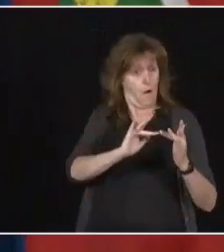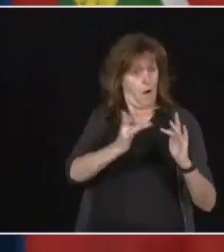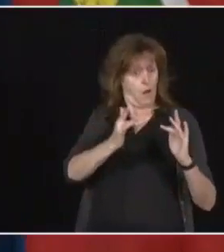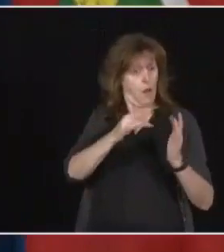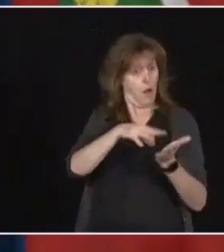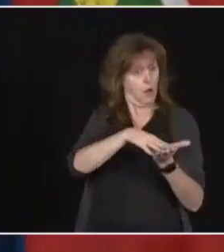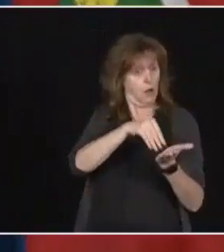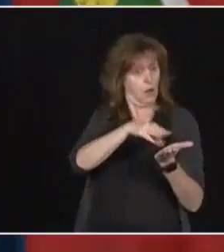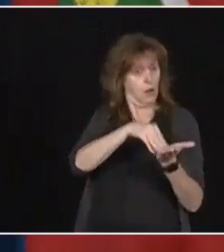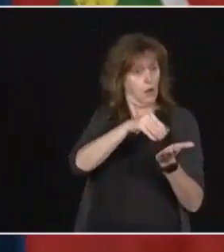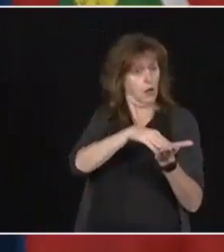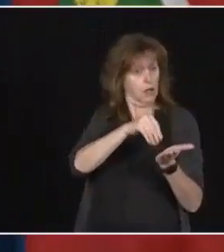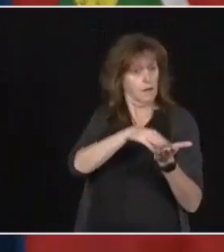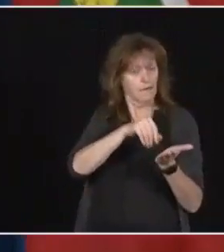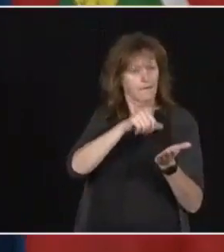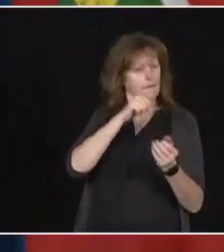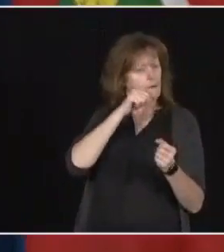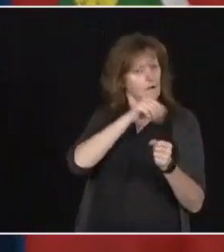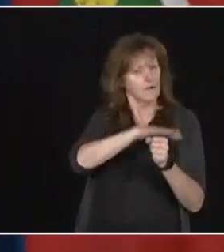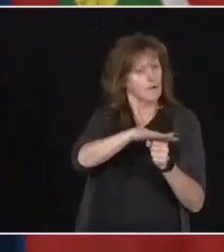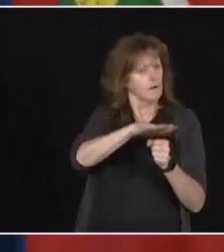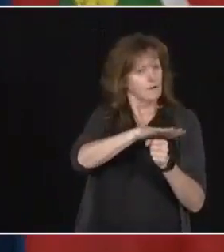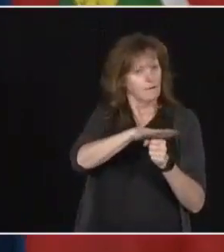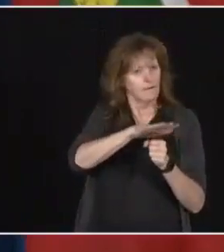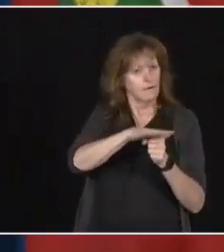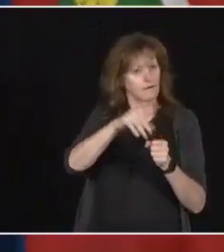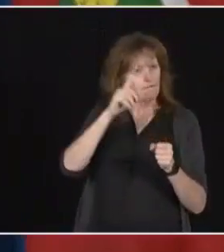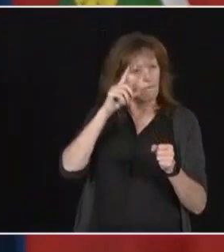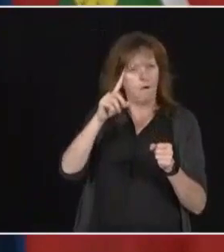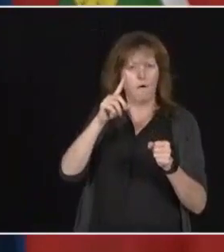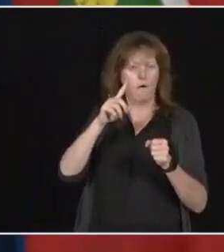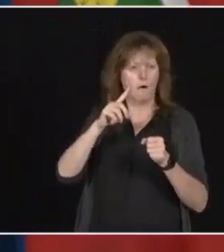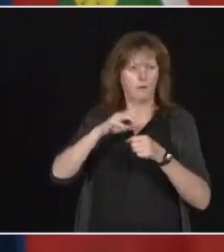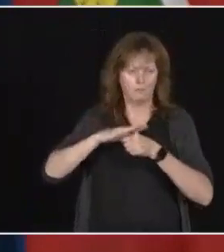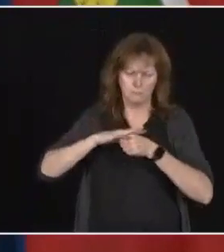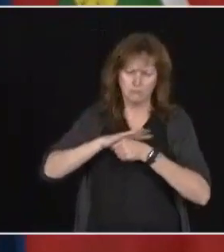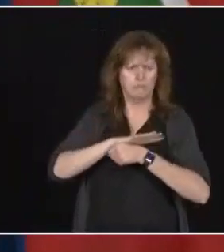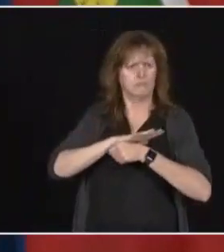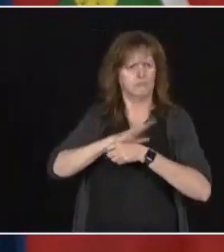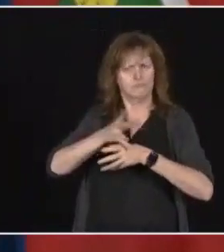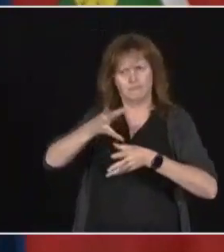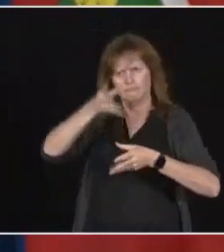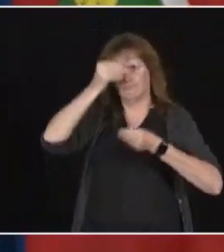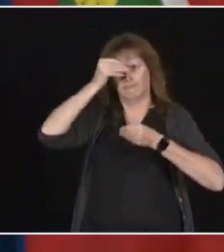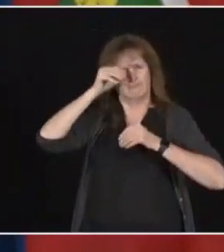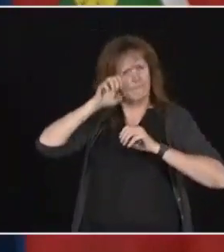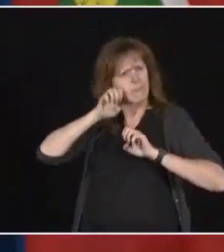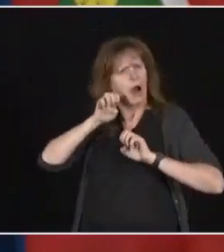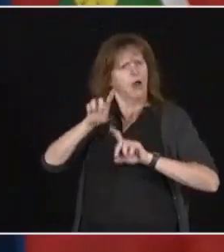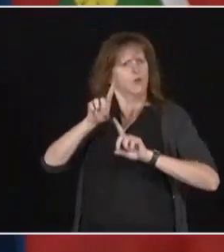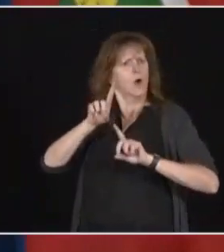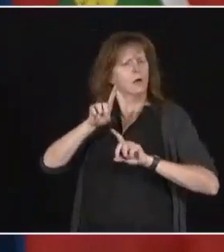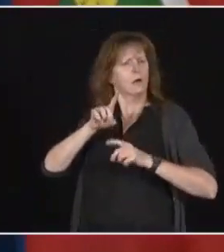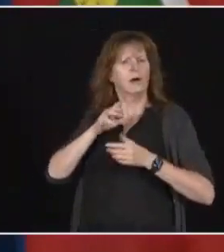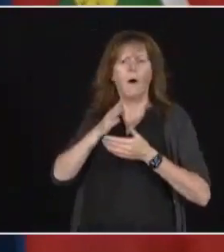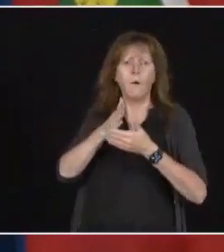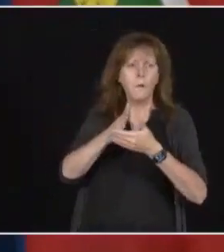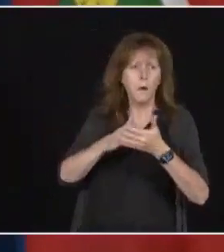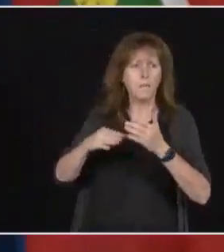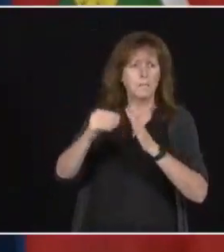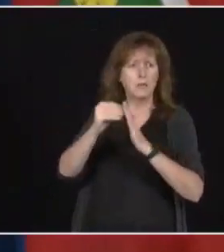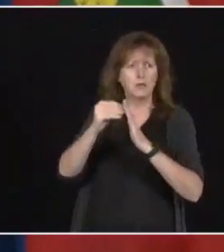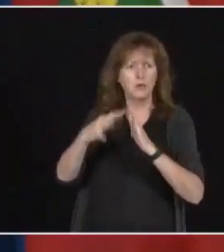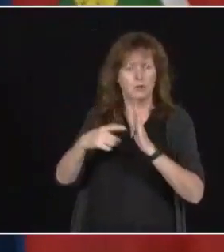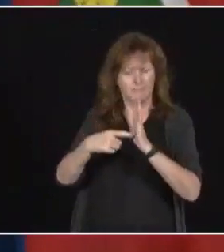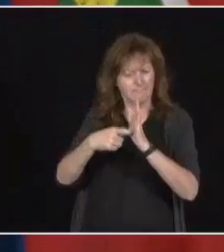enough to get a full education. You've got this special program now for some of the students who simply couldn't get their lab work done, that sort of